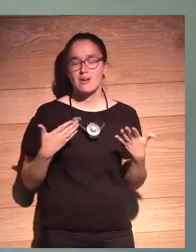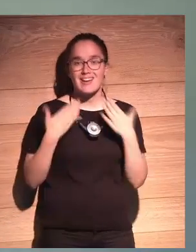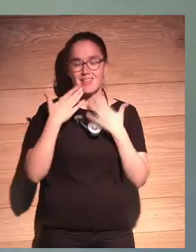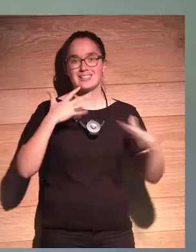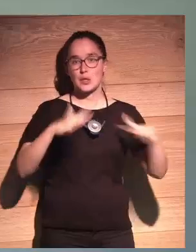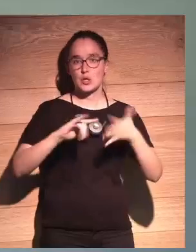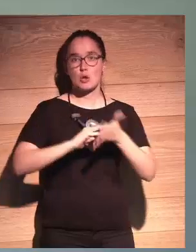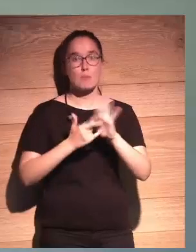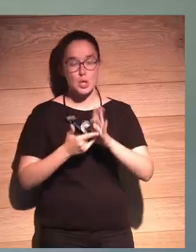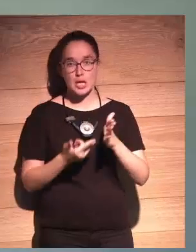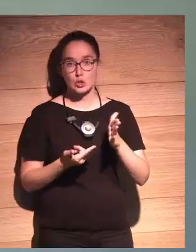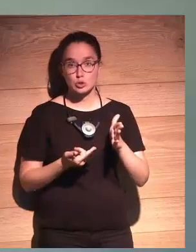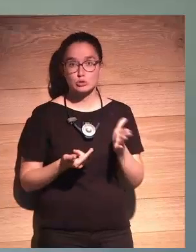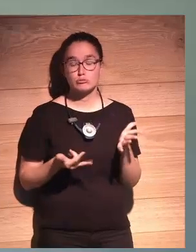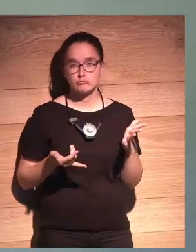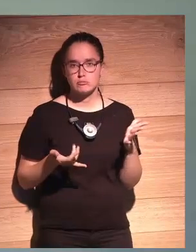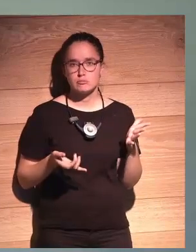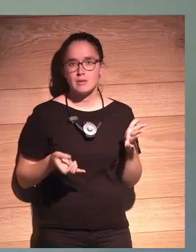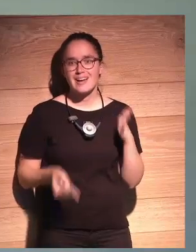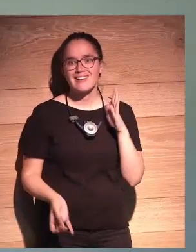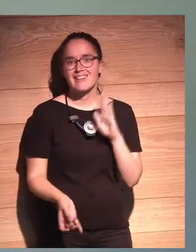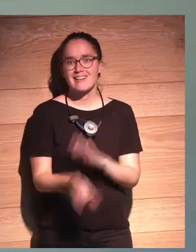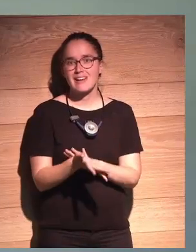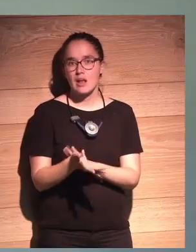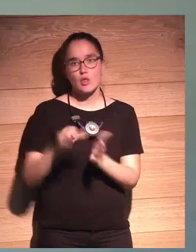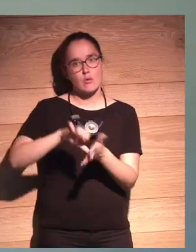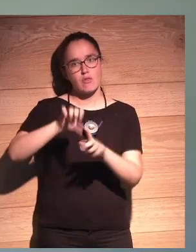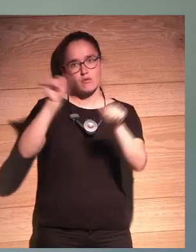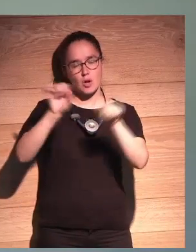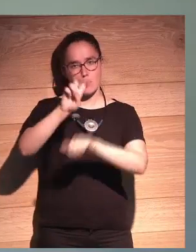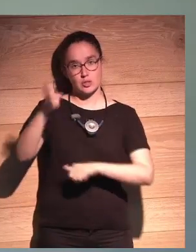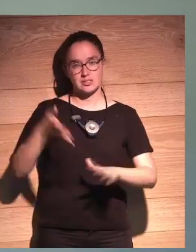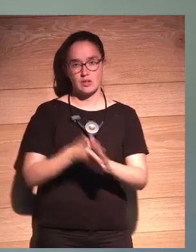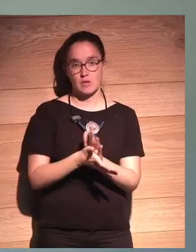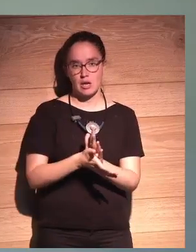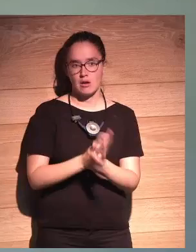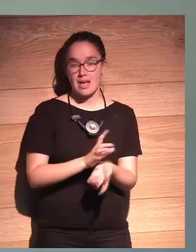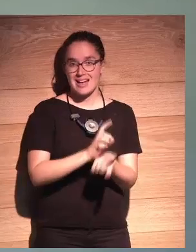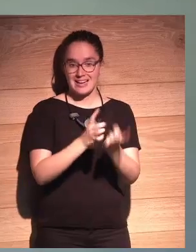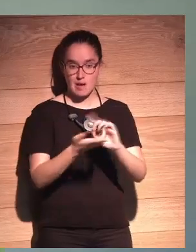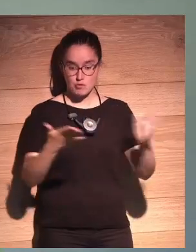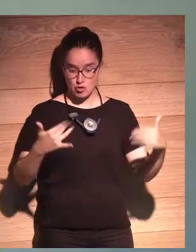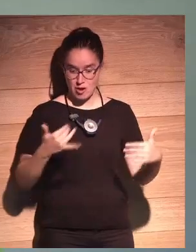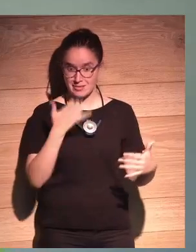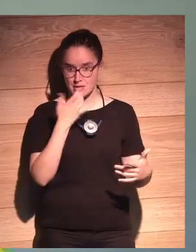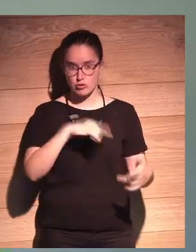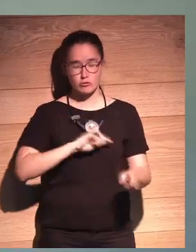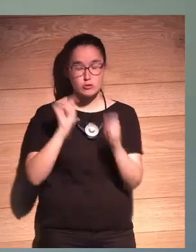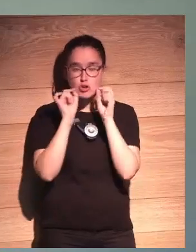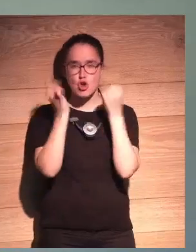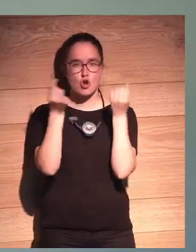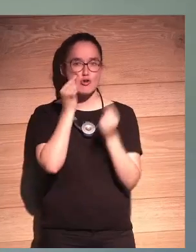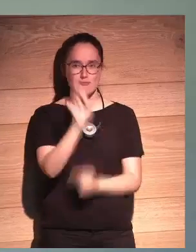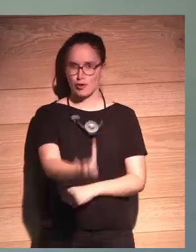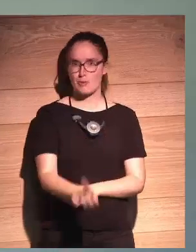work on this through actions, projects that could generate another city. So there won't be a change if we are